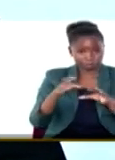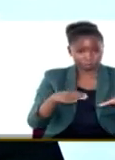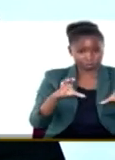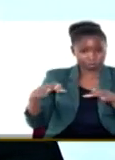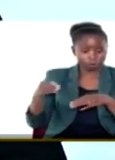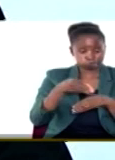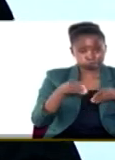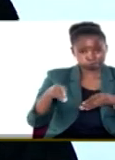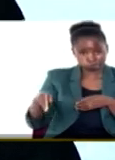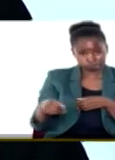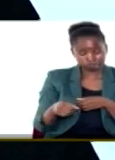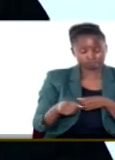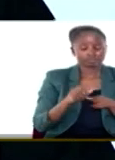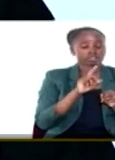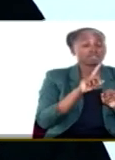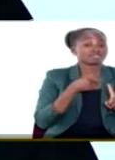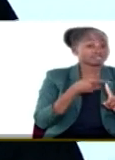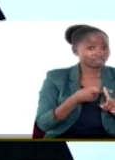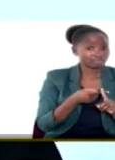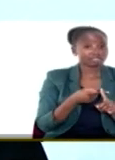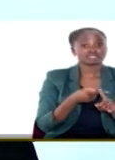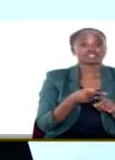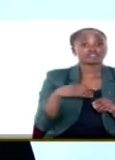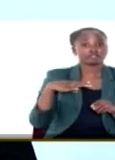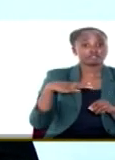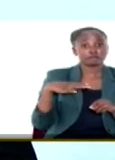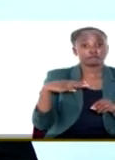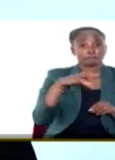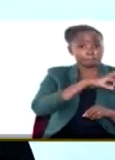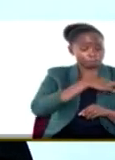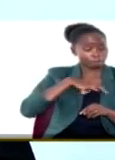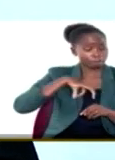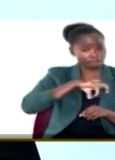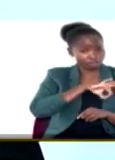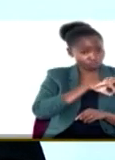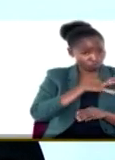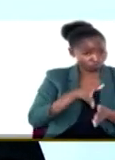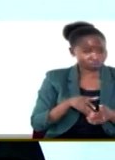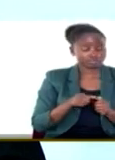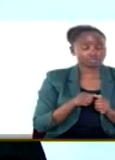mayors and speakers of our municipalities, Your Excellencies,